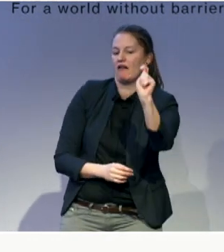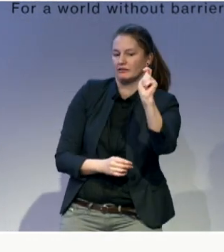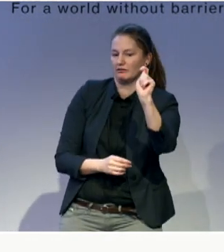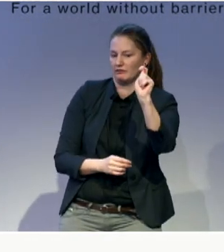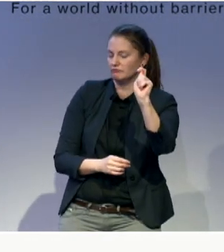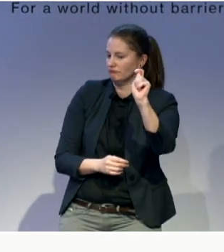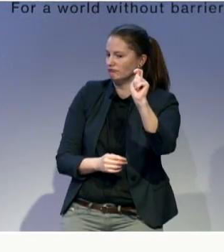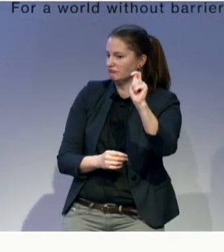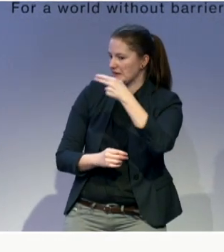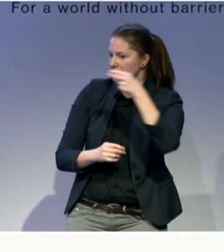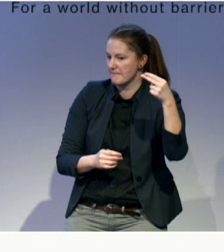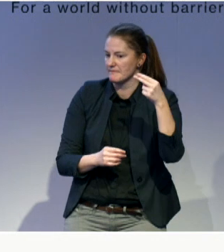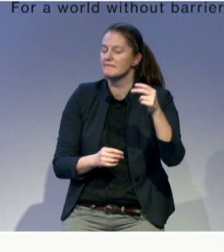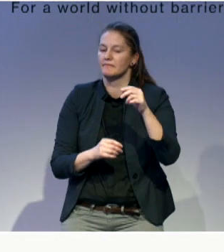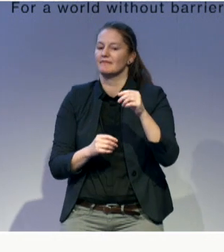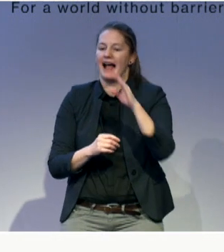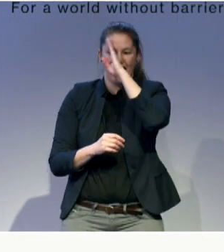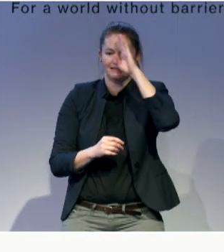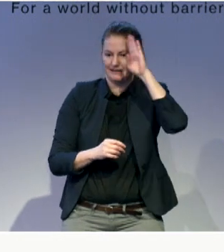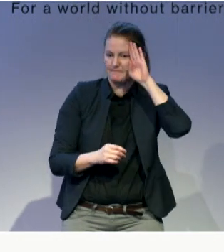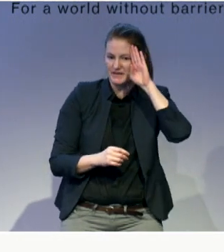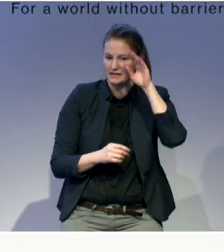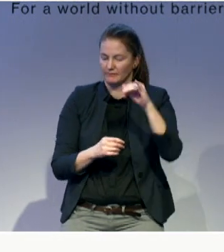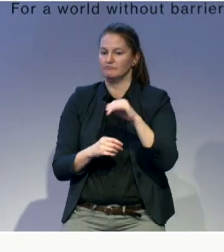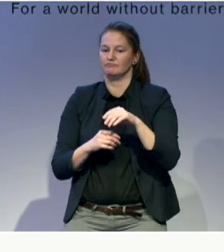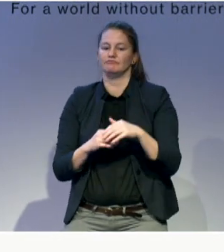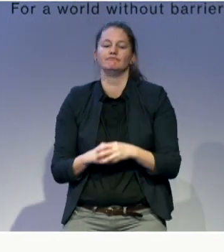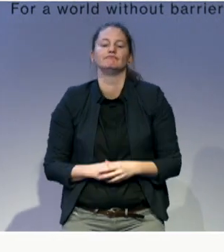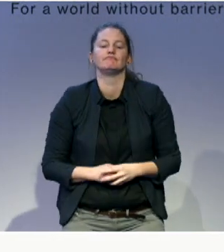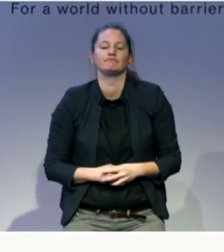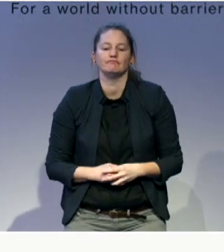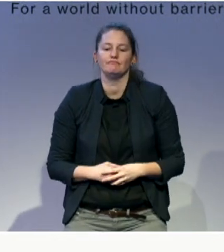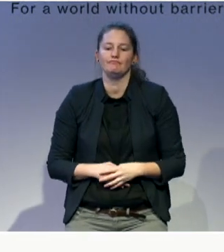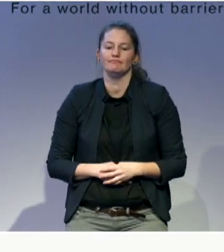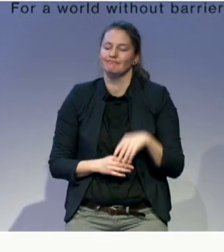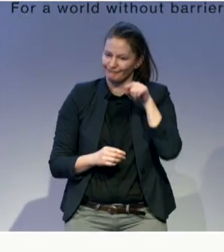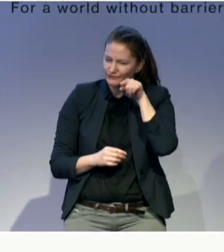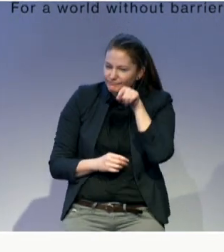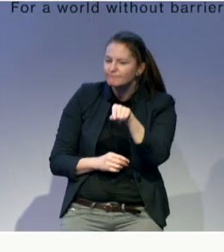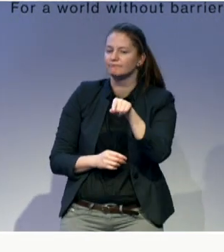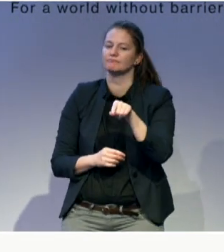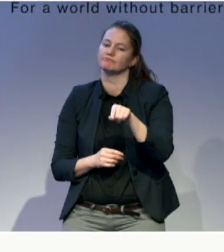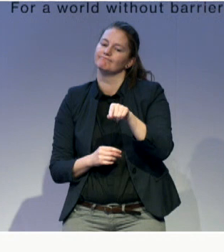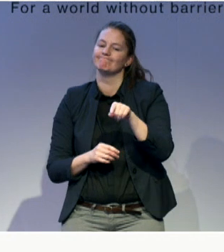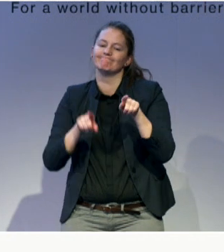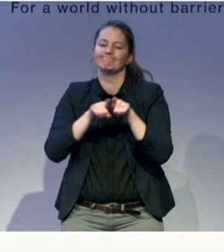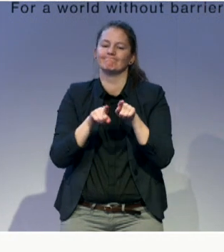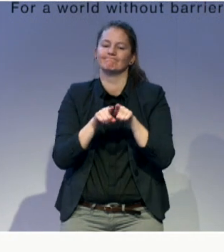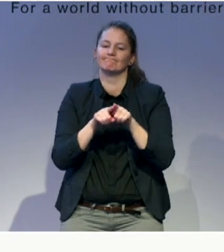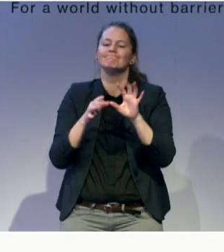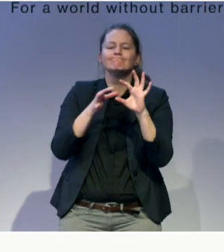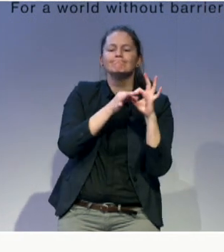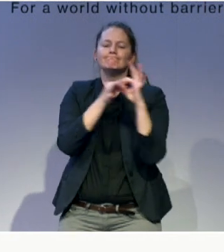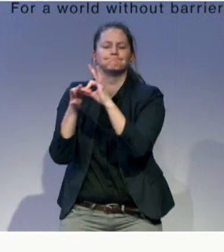Network Academy, this is an extensive and highly respected training model developed by